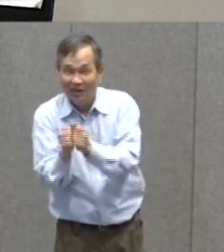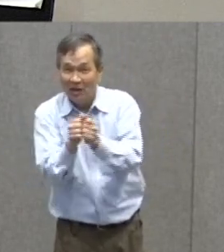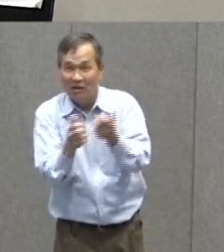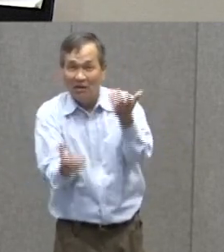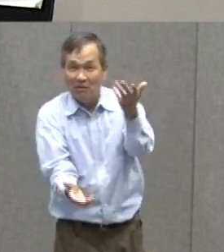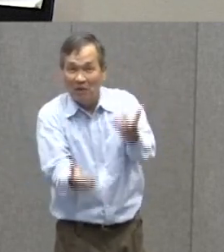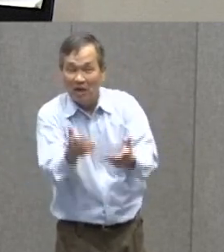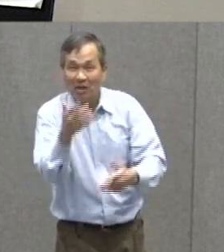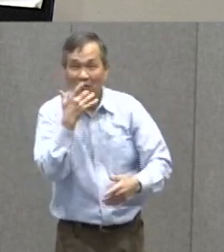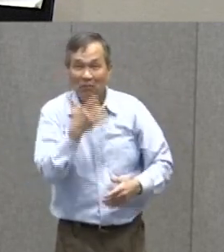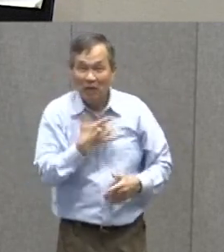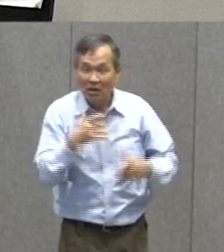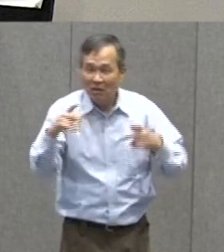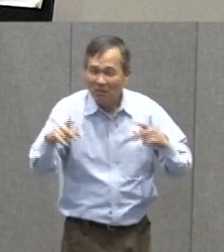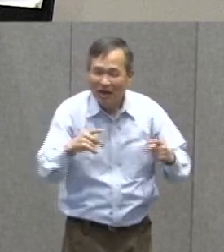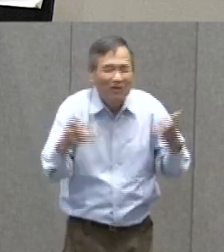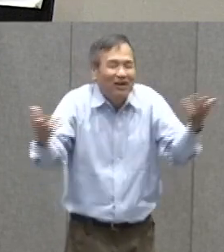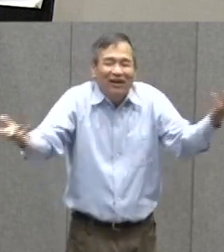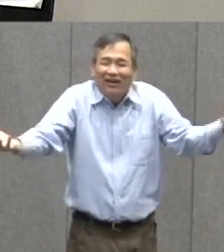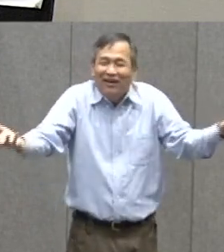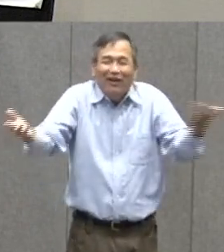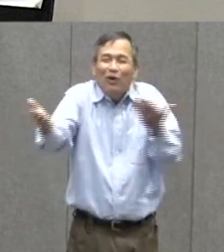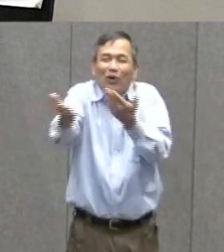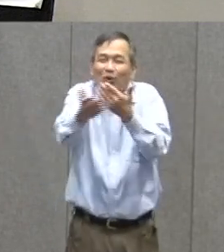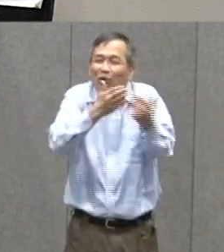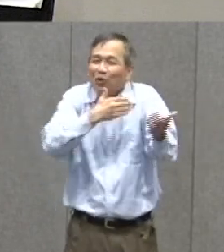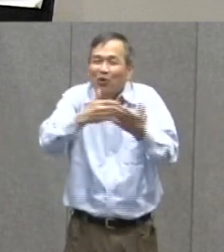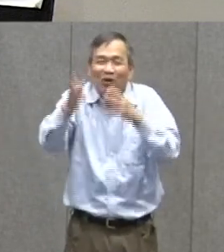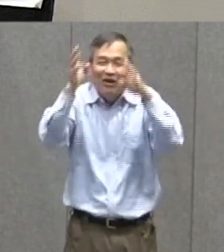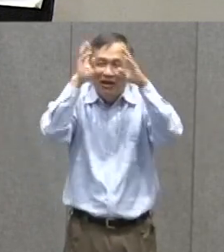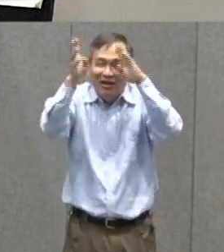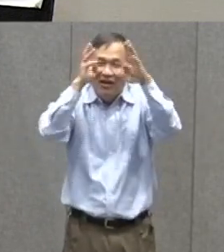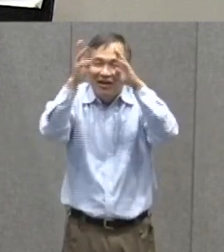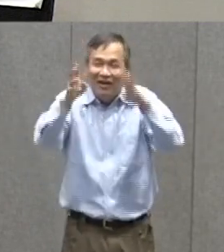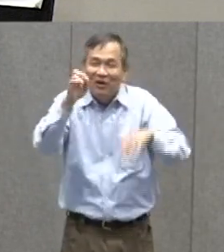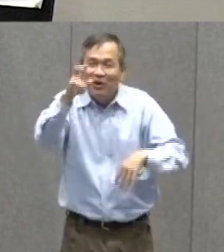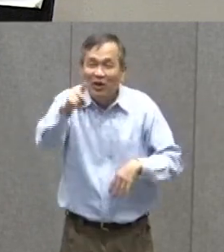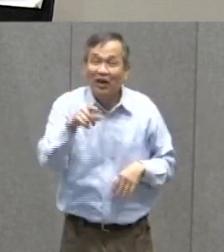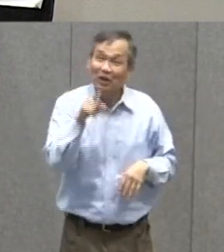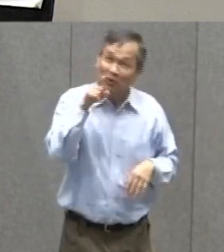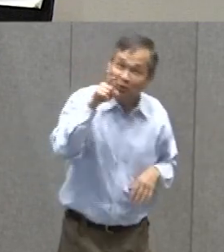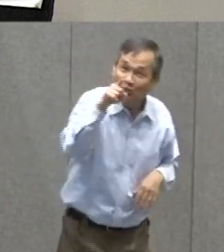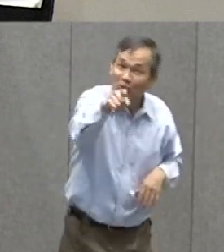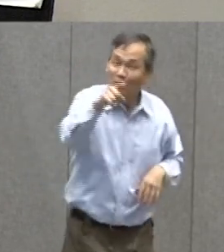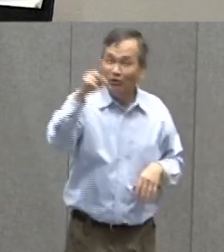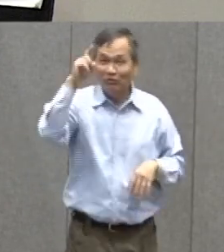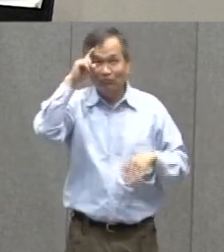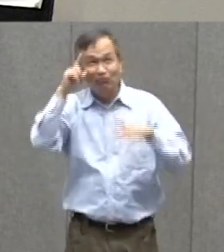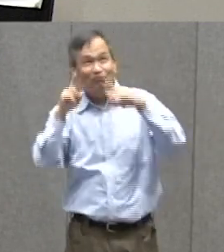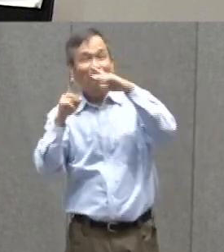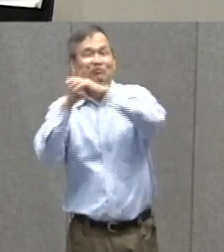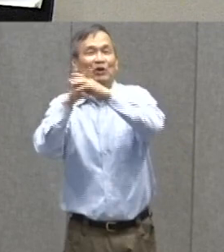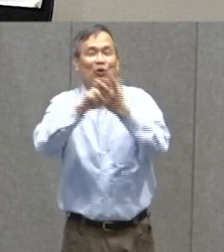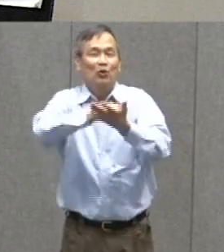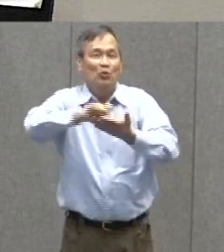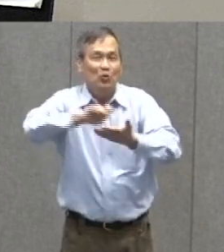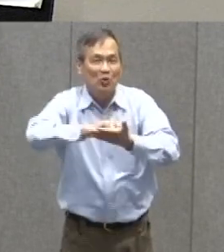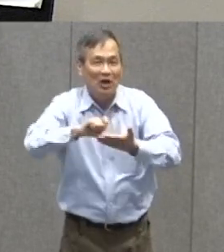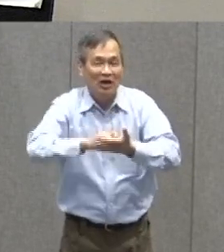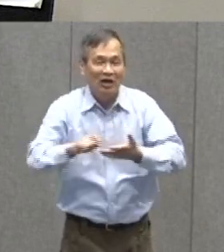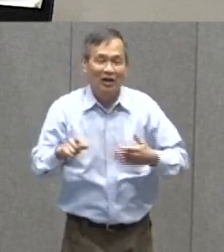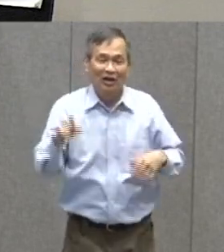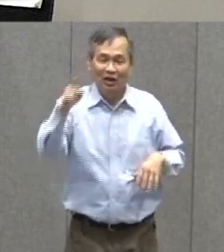maybe birthday parties or whatever it may be. So you think about it and write about it in either if you have a composition